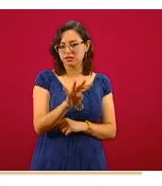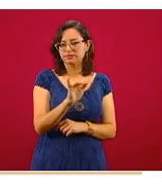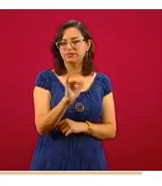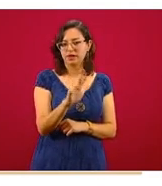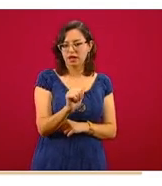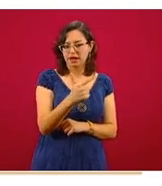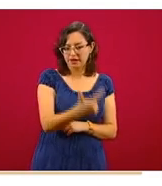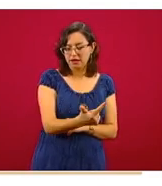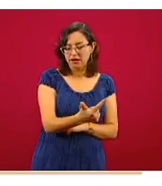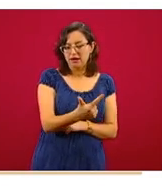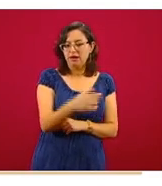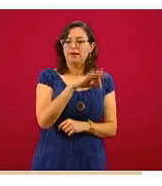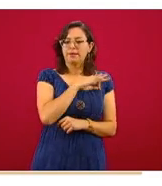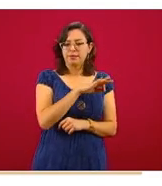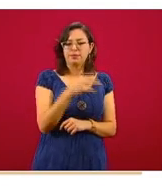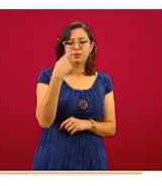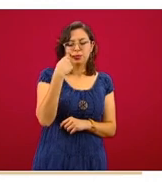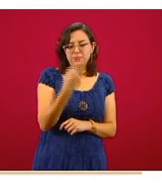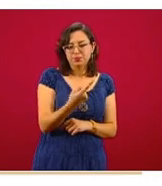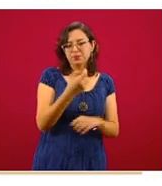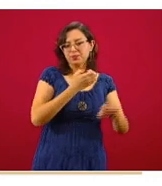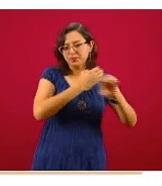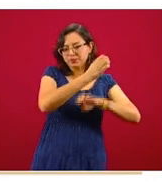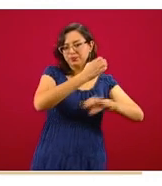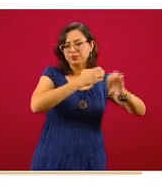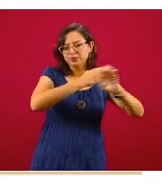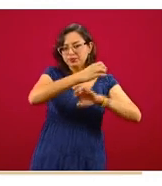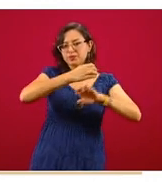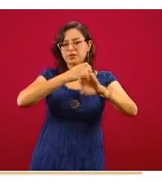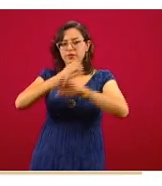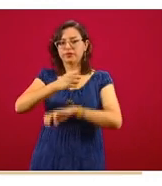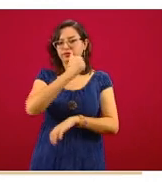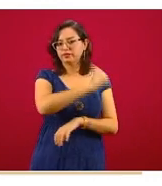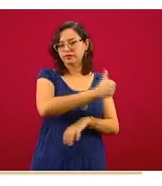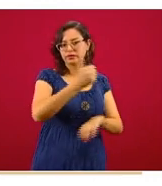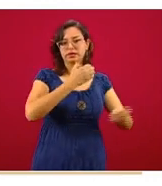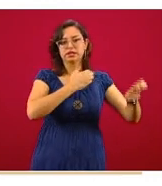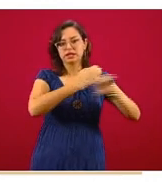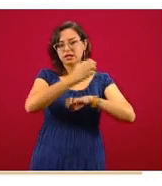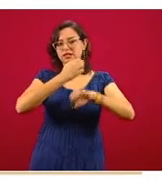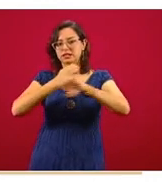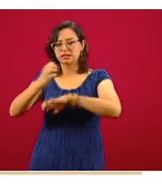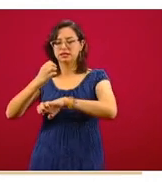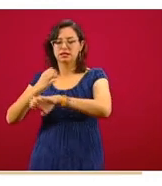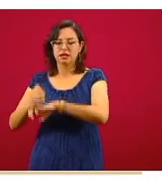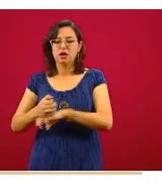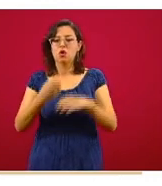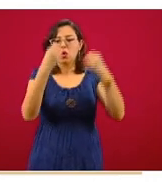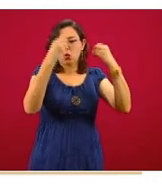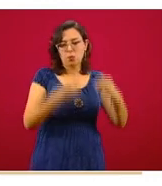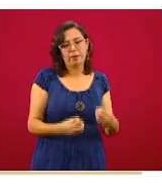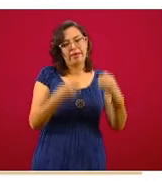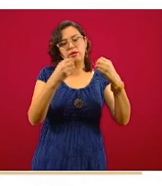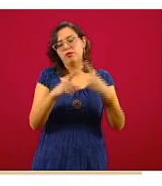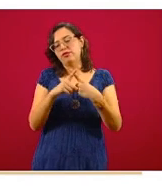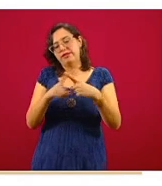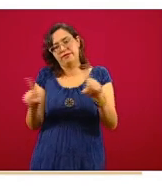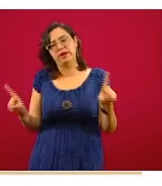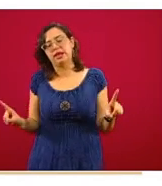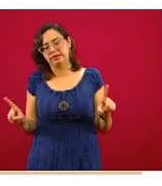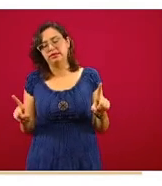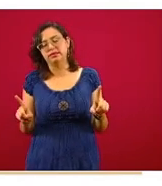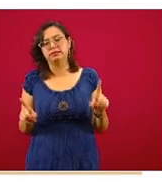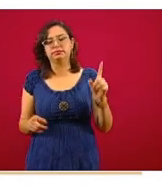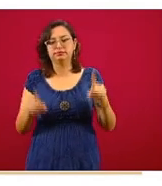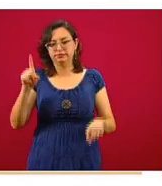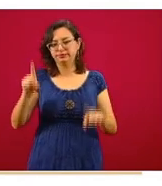the occupancy rates per state. This is the national distribution, and according to each state we also can take a